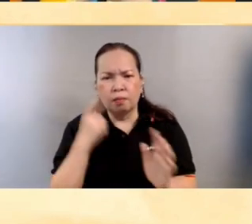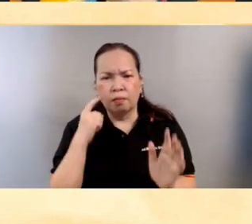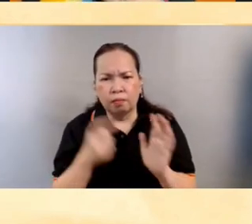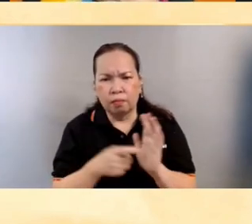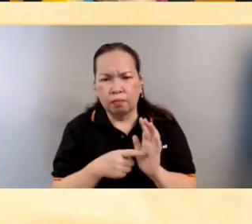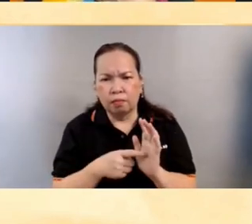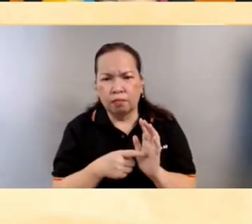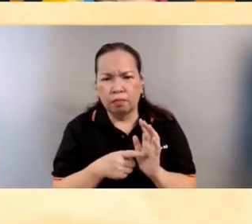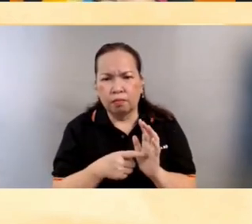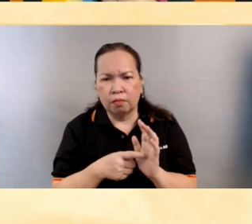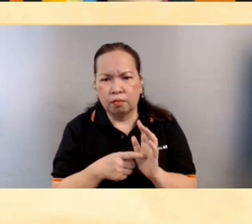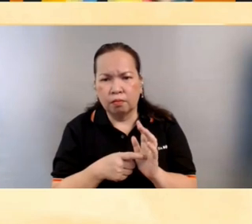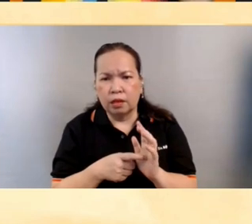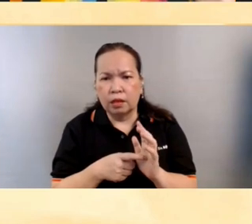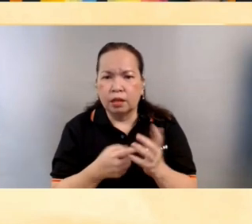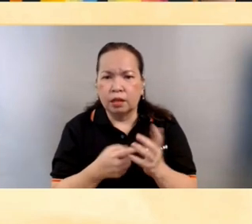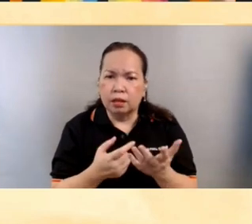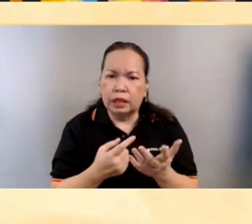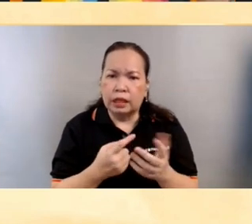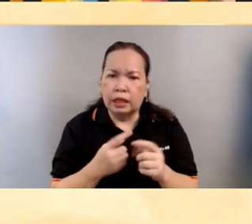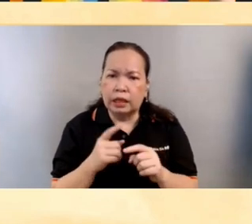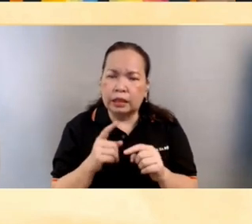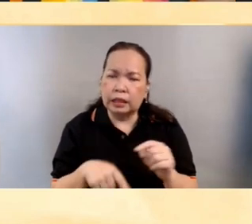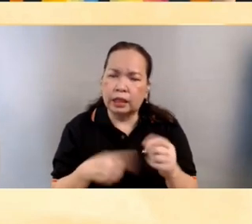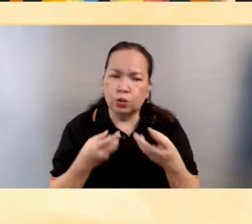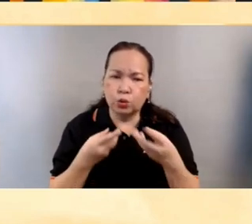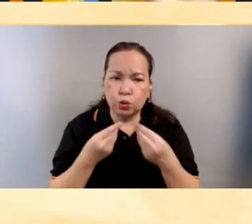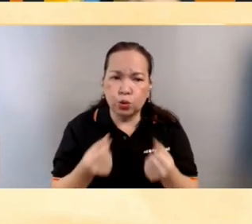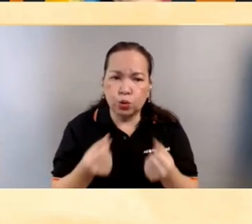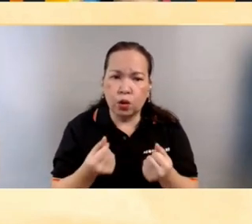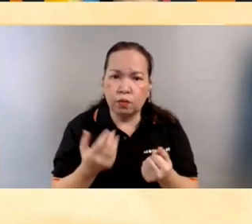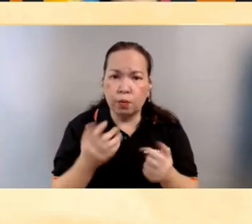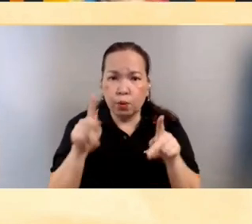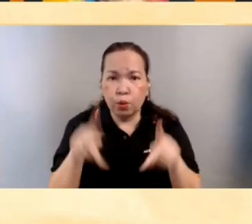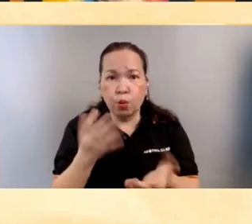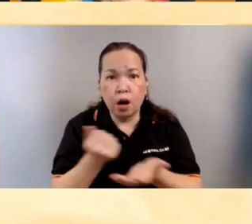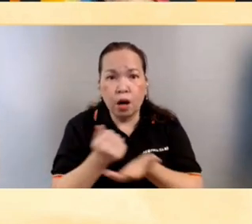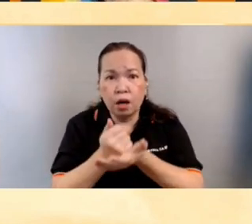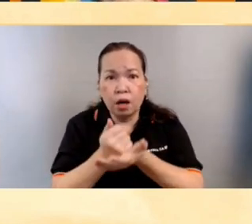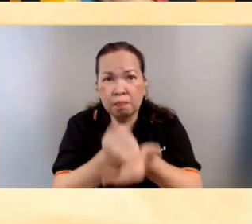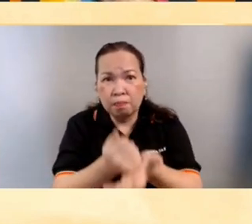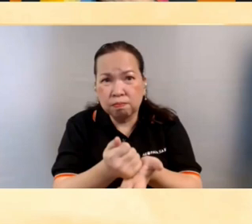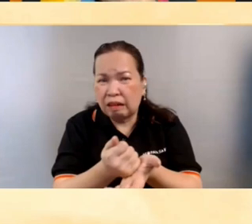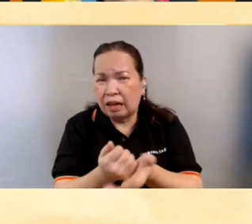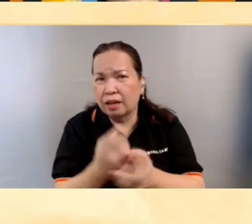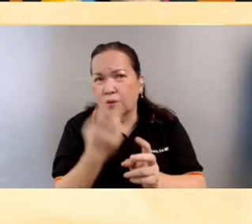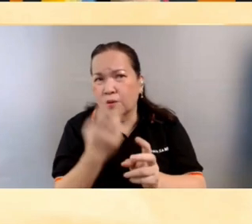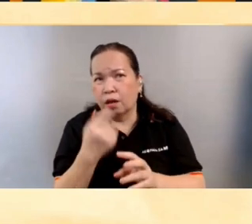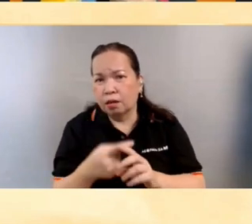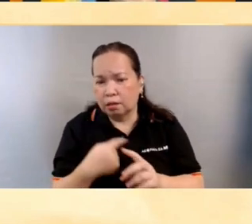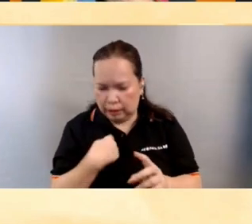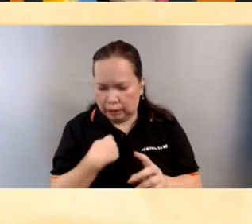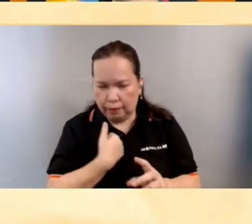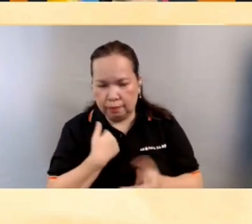unresolved pain is still inside us, and we cannot face the pain of the person we're helping because we have not faced and